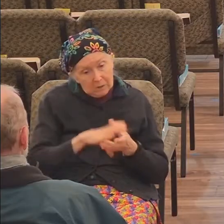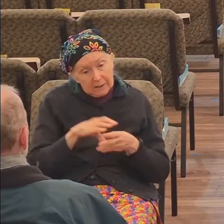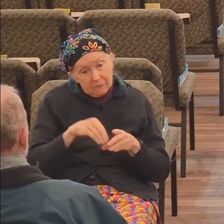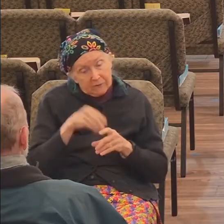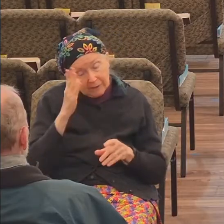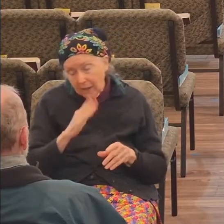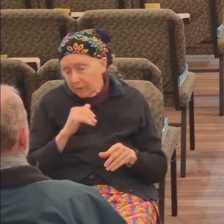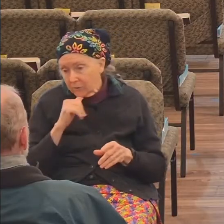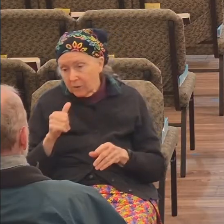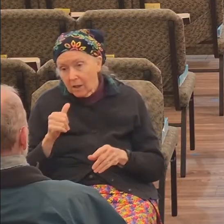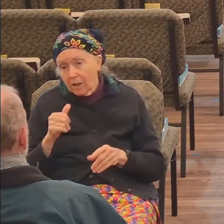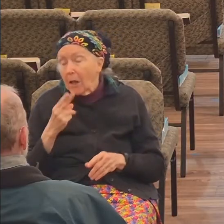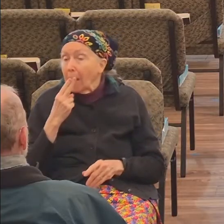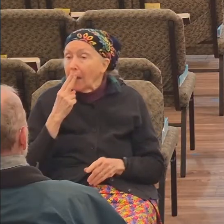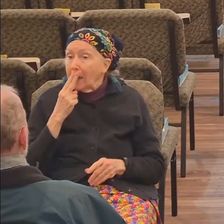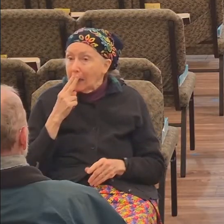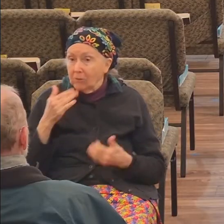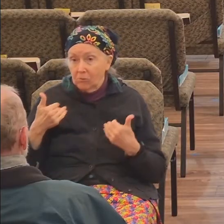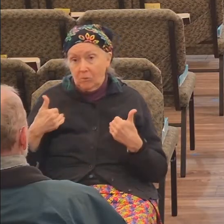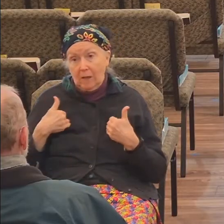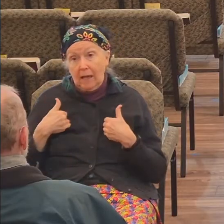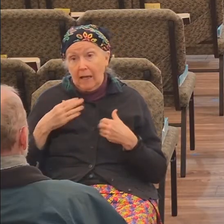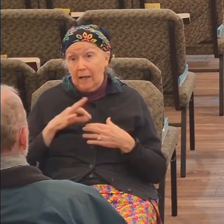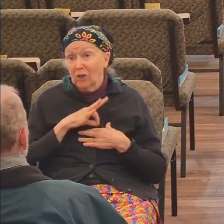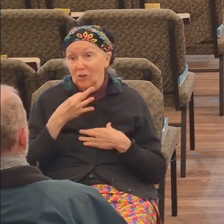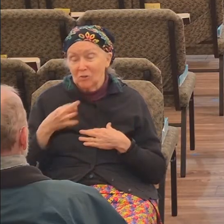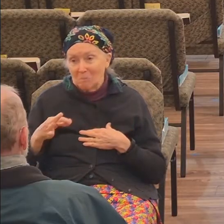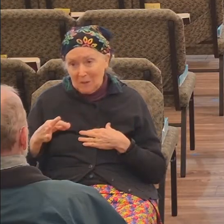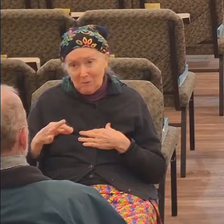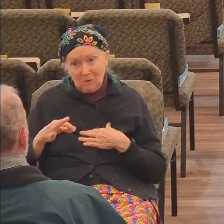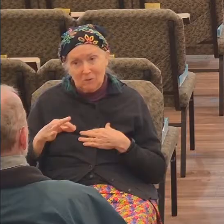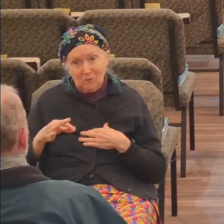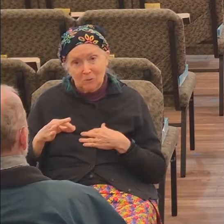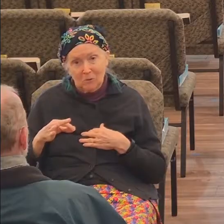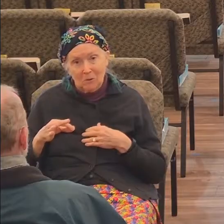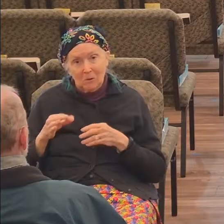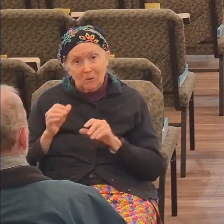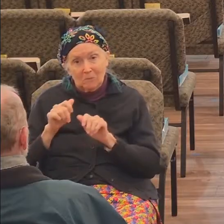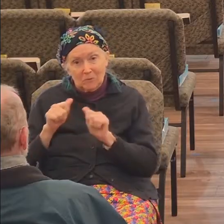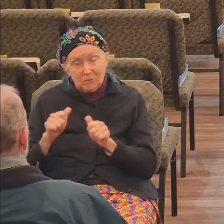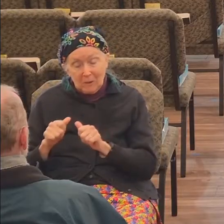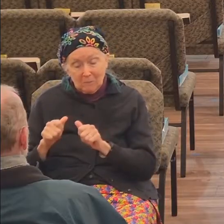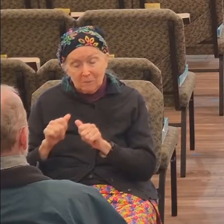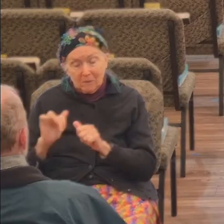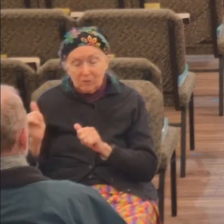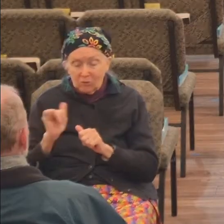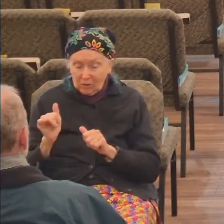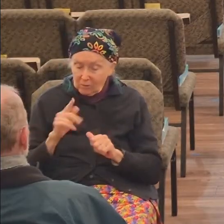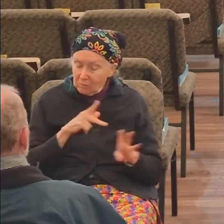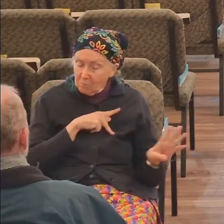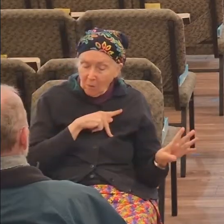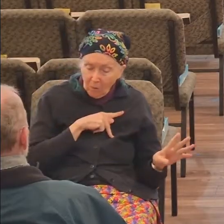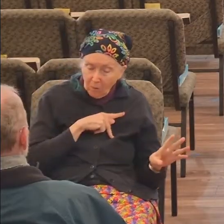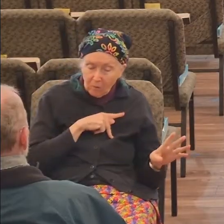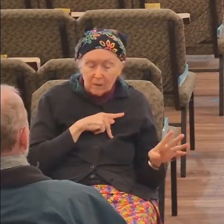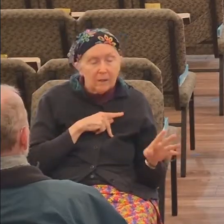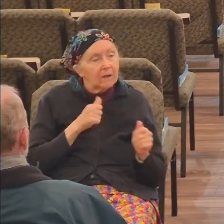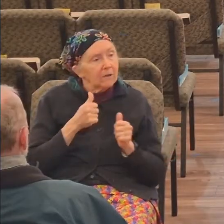Hitler had a spiritual formation. You realize that? Just as much as Paul did. just as much as these people